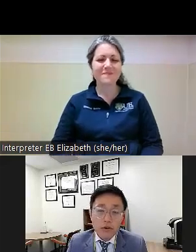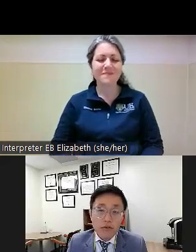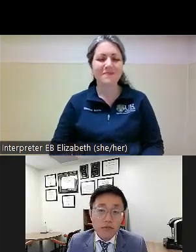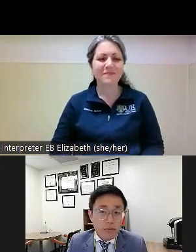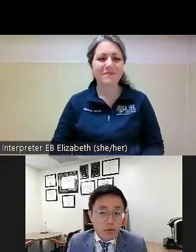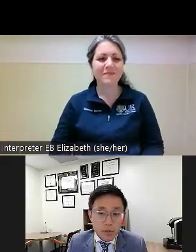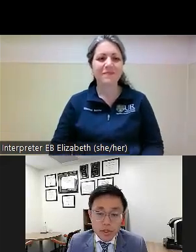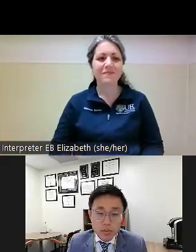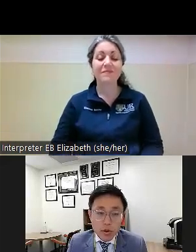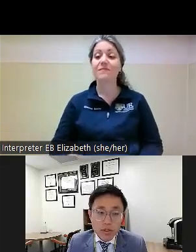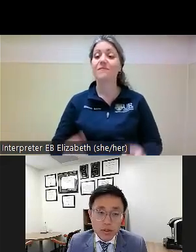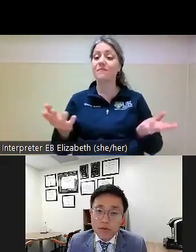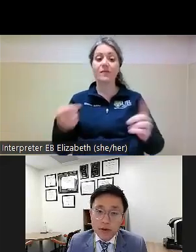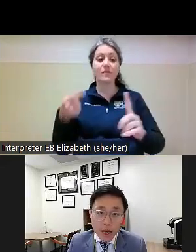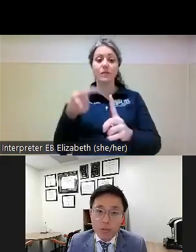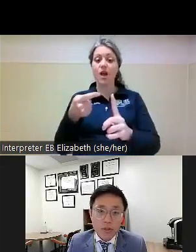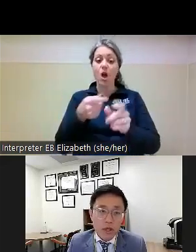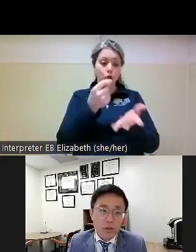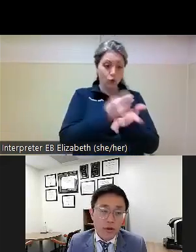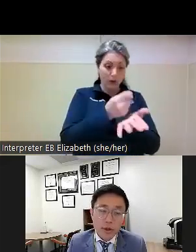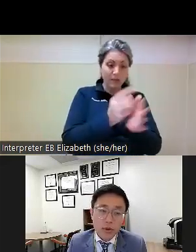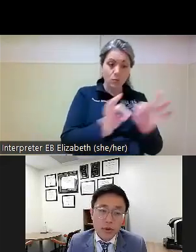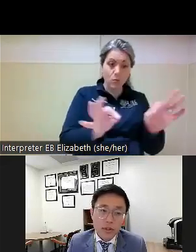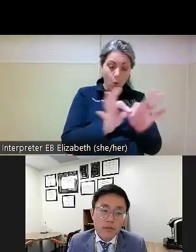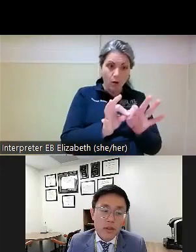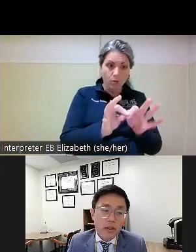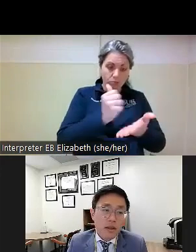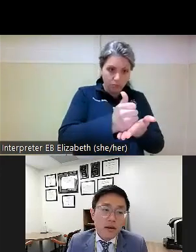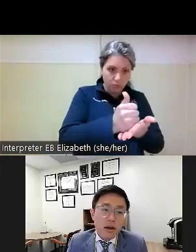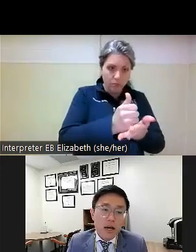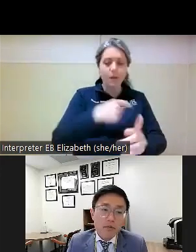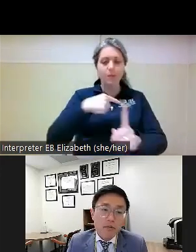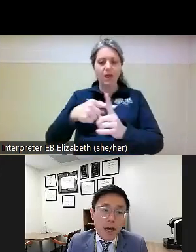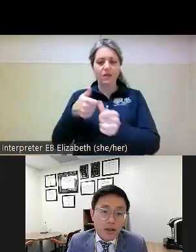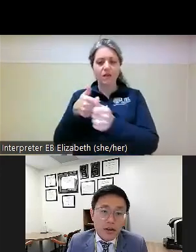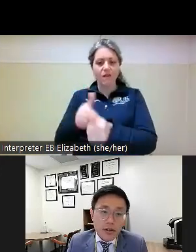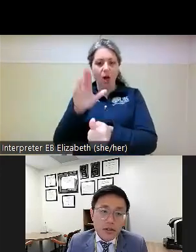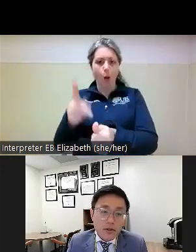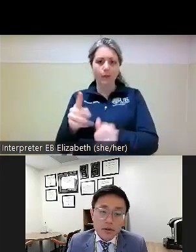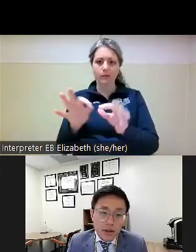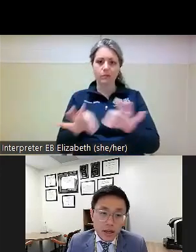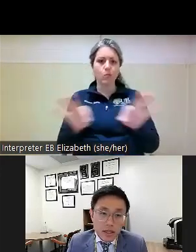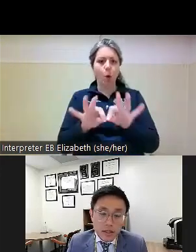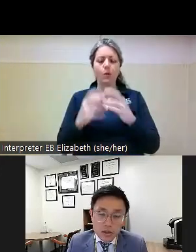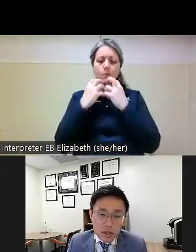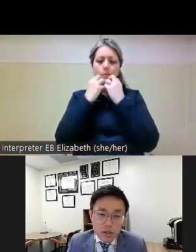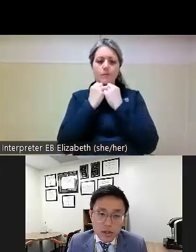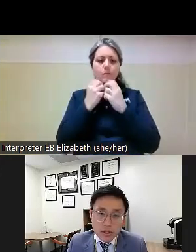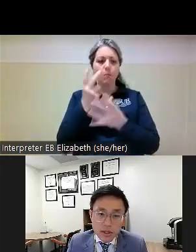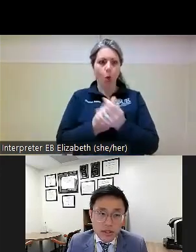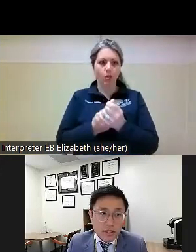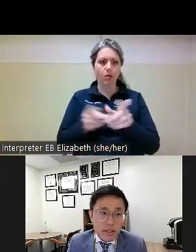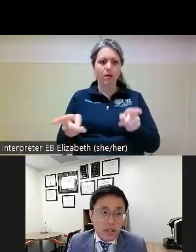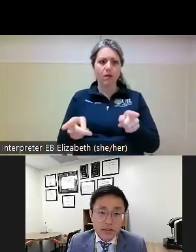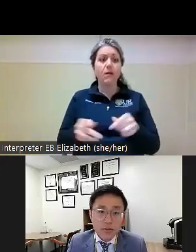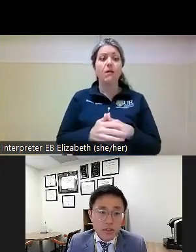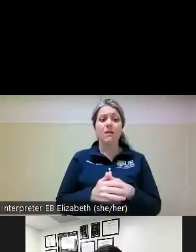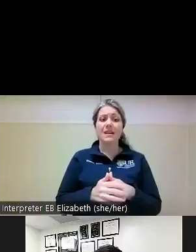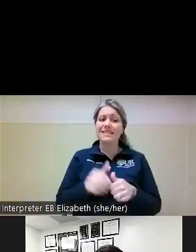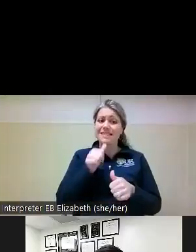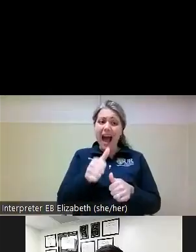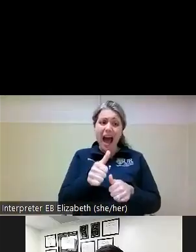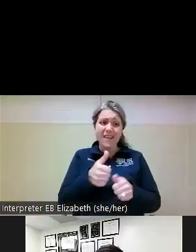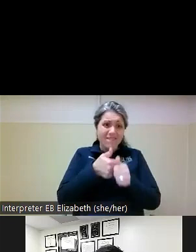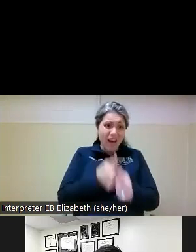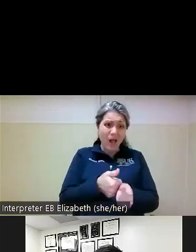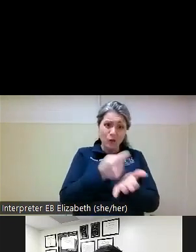So treatment is important, but follow-up is also very important. Non-adherence to surveillance and treatment is a significant